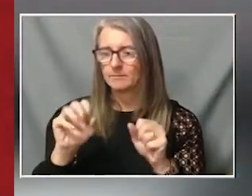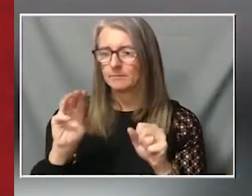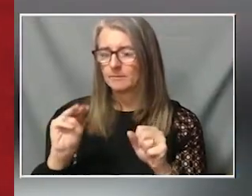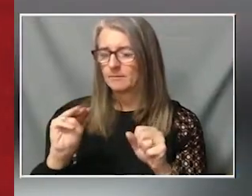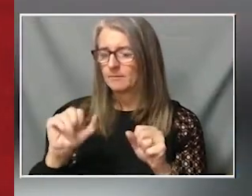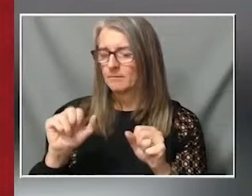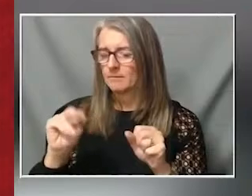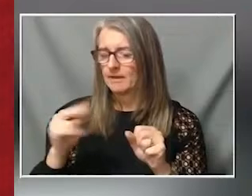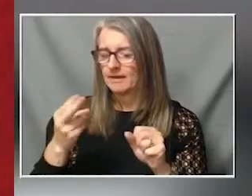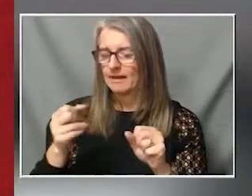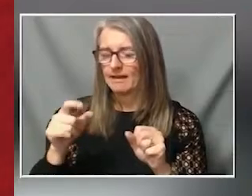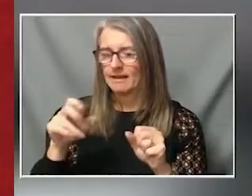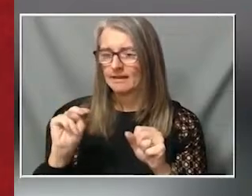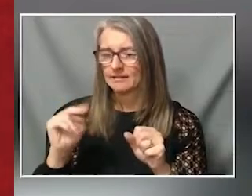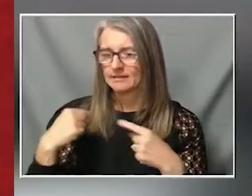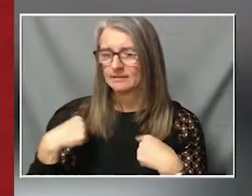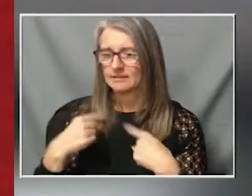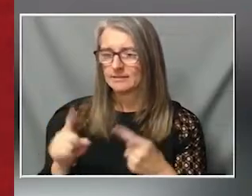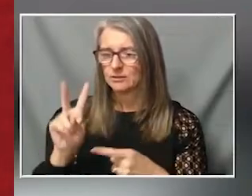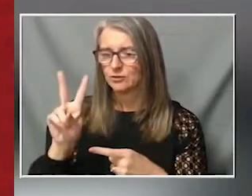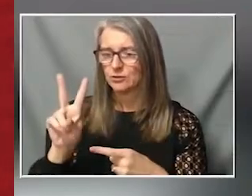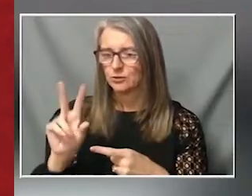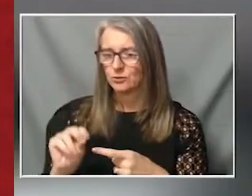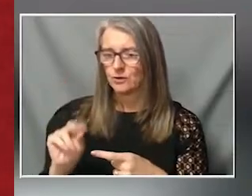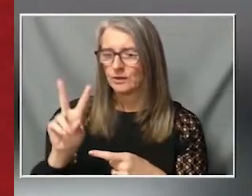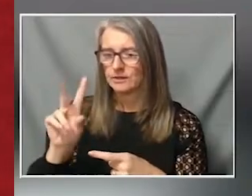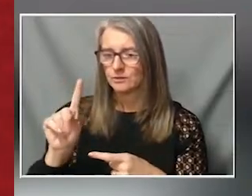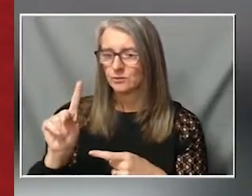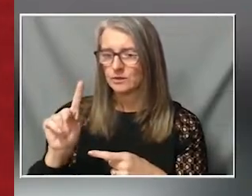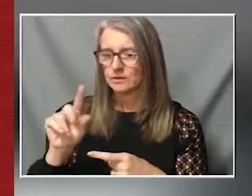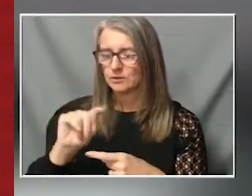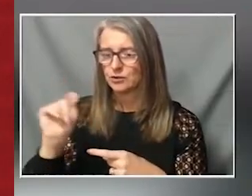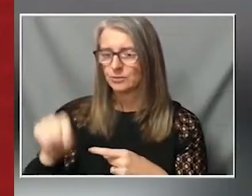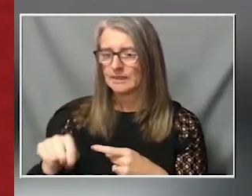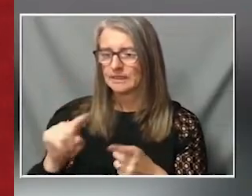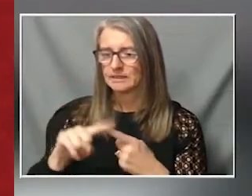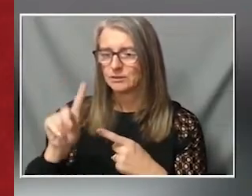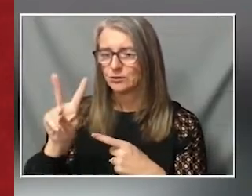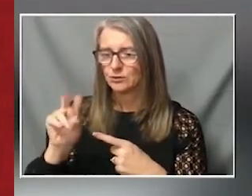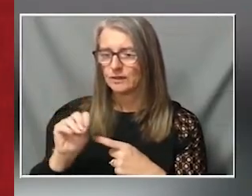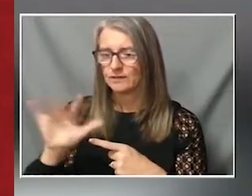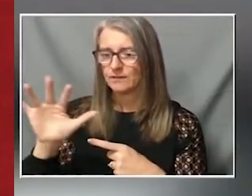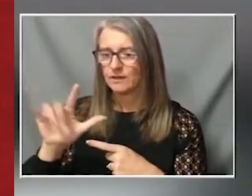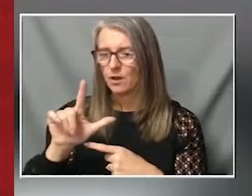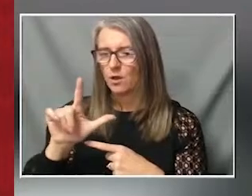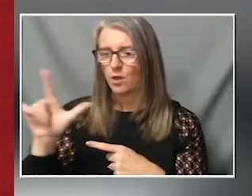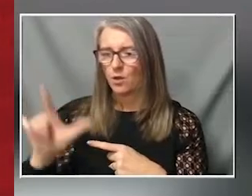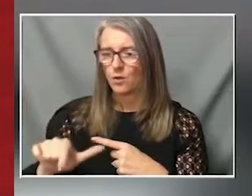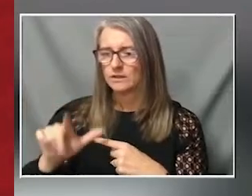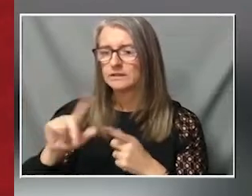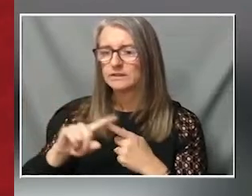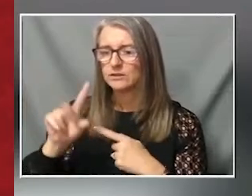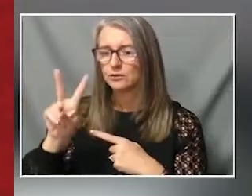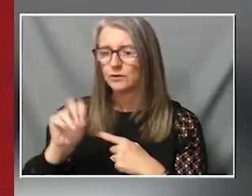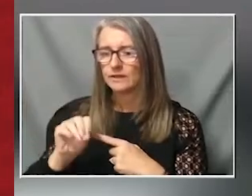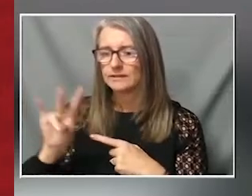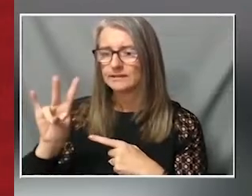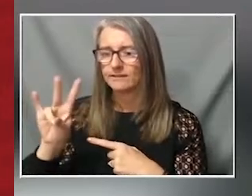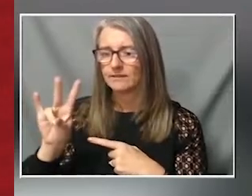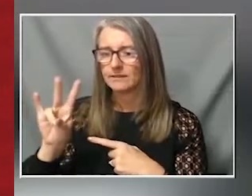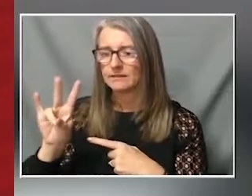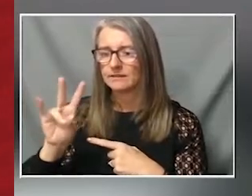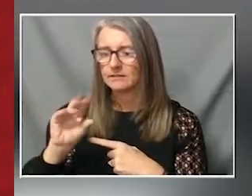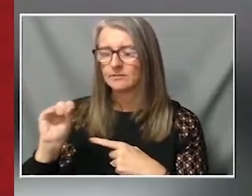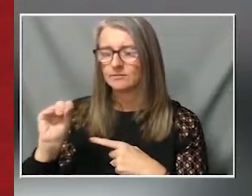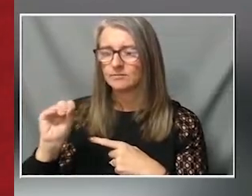had those requirements since 2001, Topeka since 2005. Lawrence since 2007,